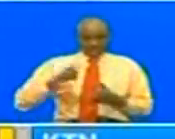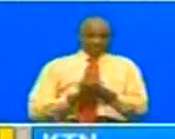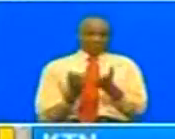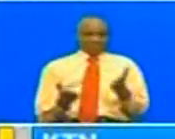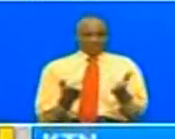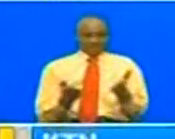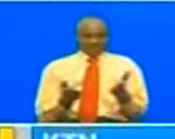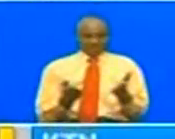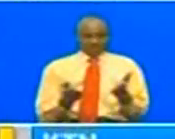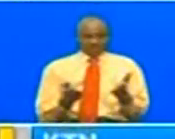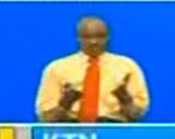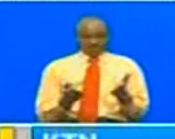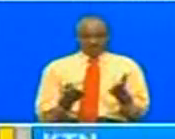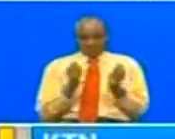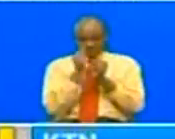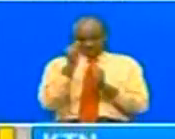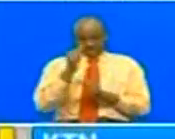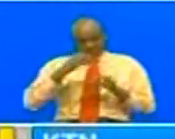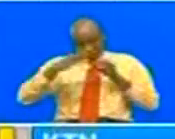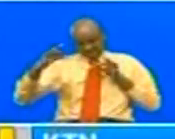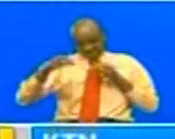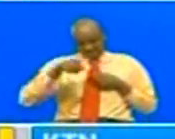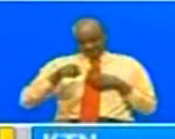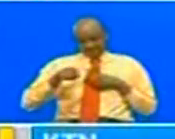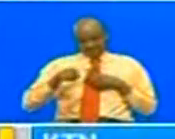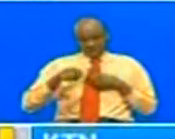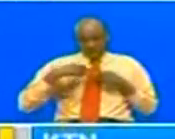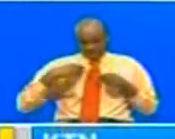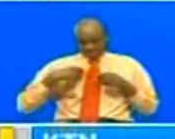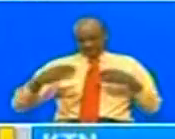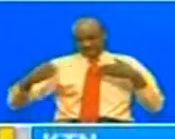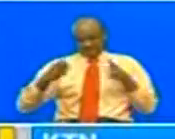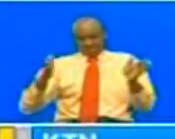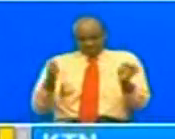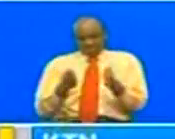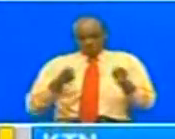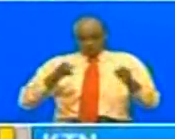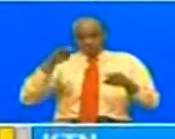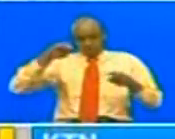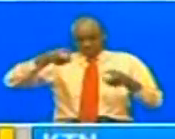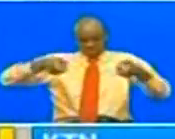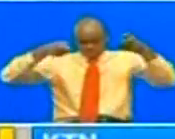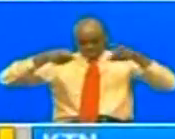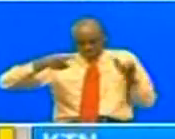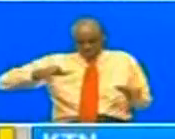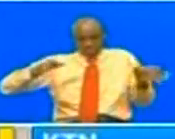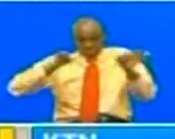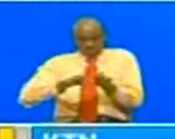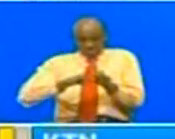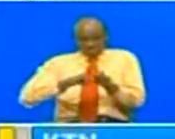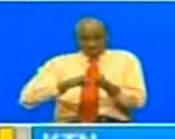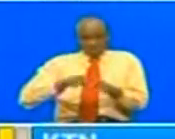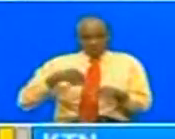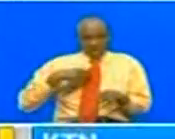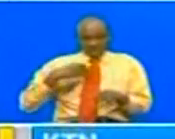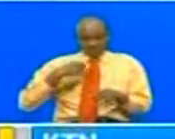about 15 feet, yeah, and put them side by side. What you'll be walking through will be